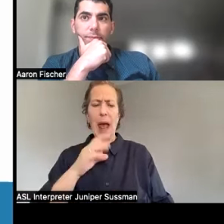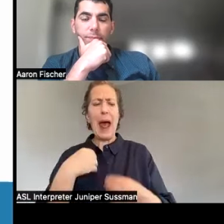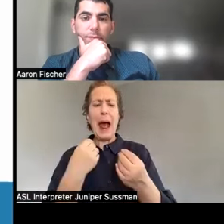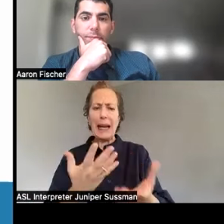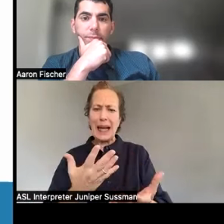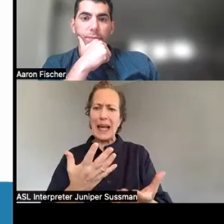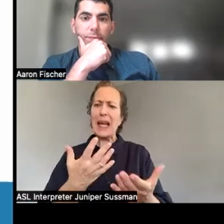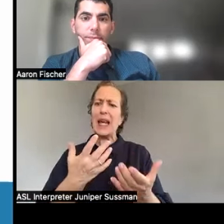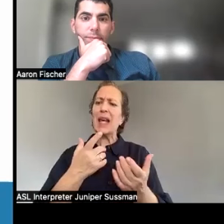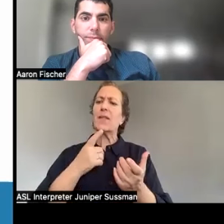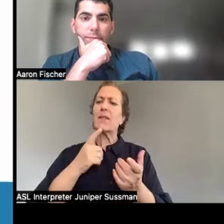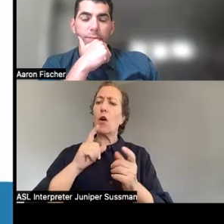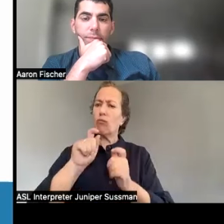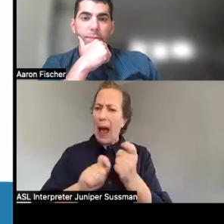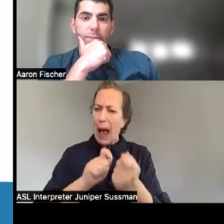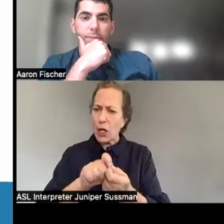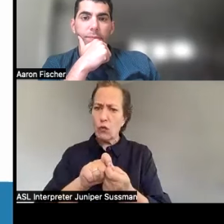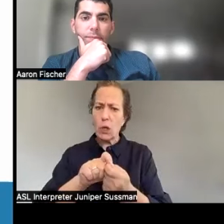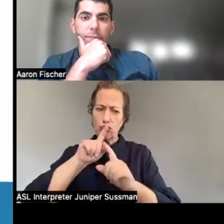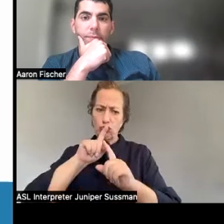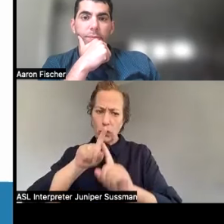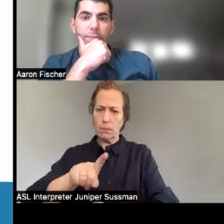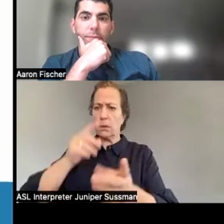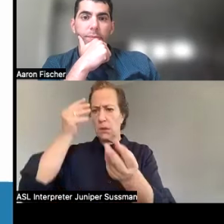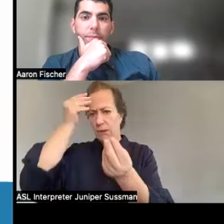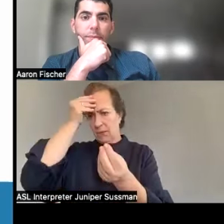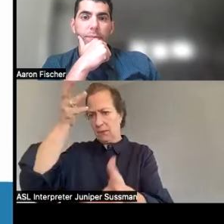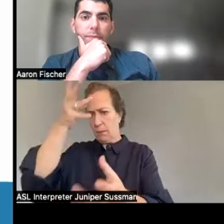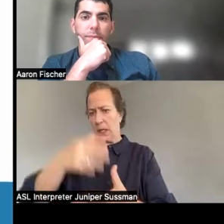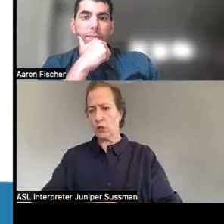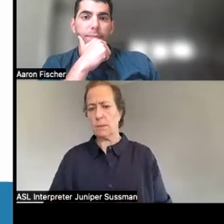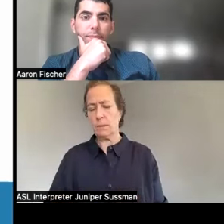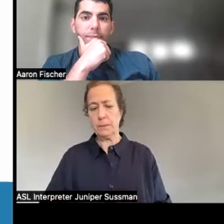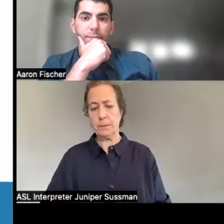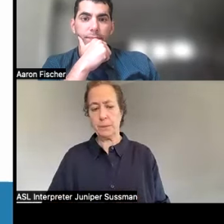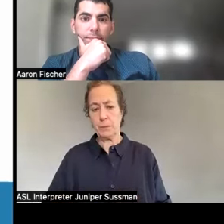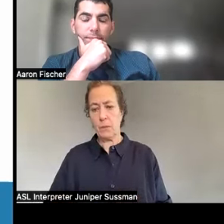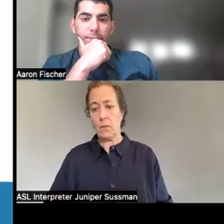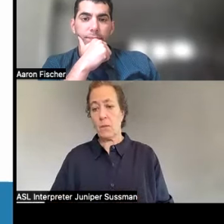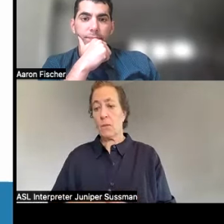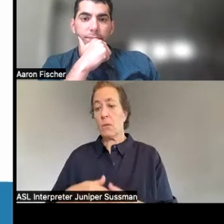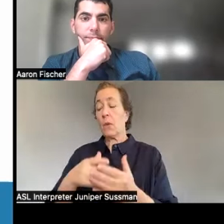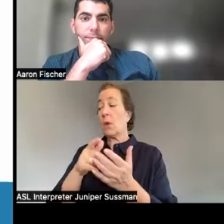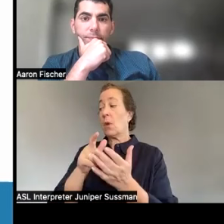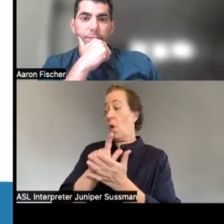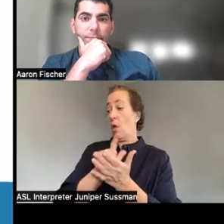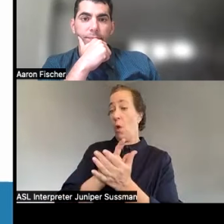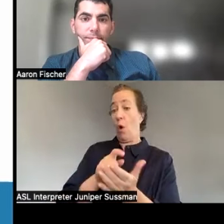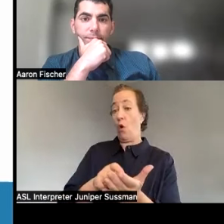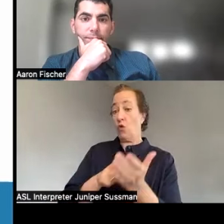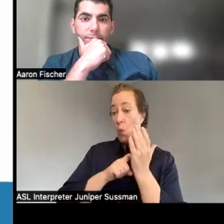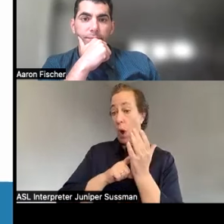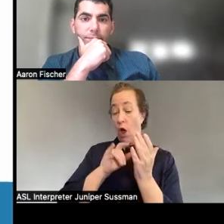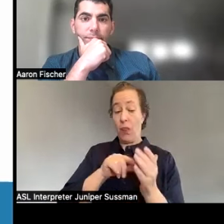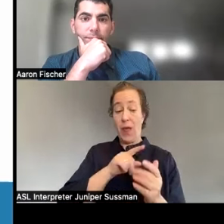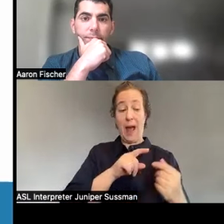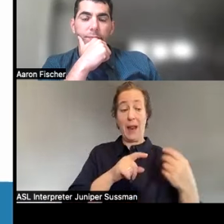responsive and accurate. The law requires that employers keep employee medical